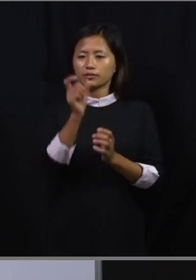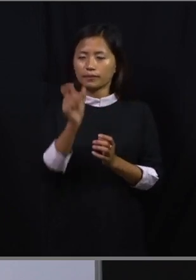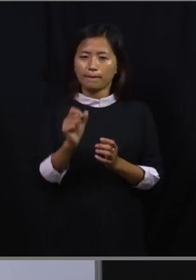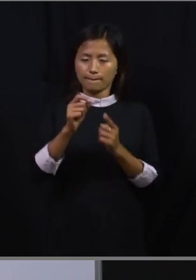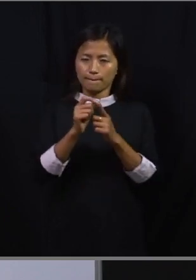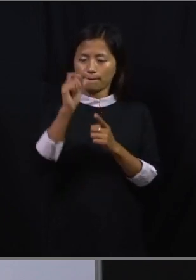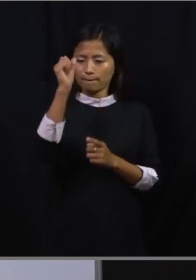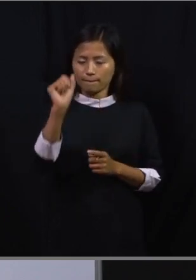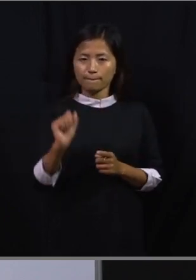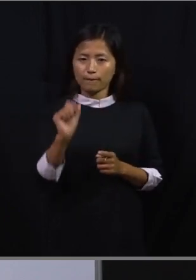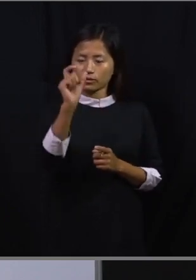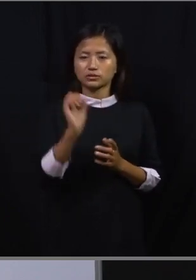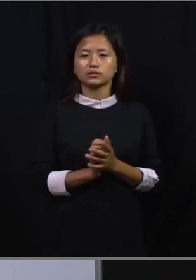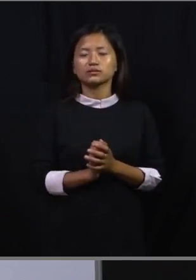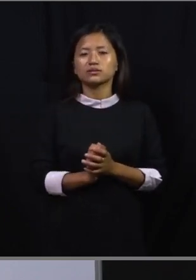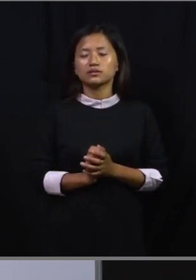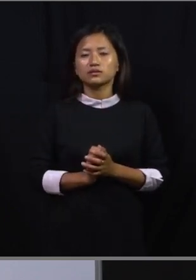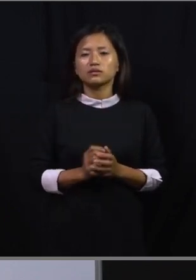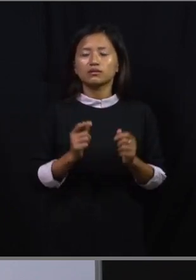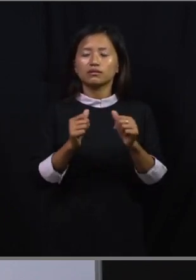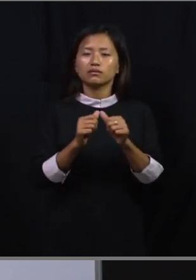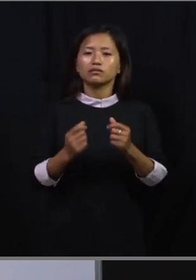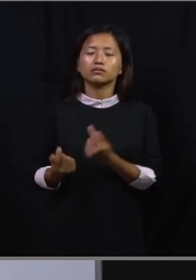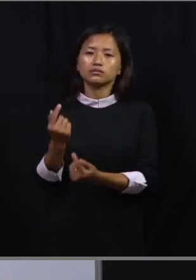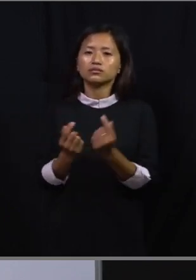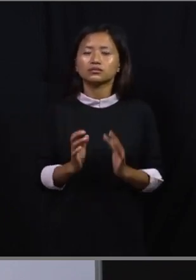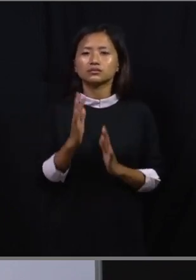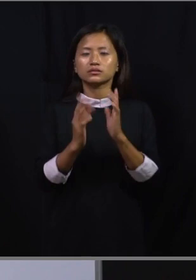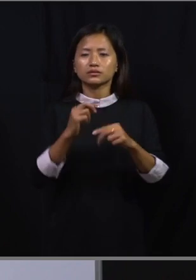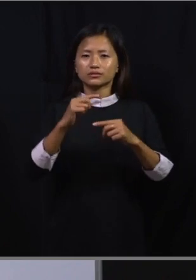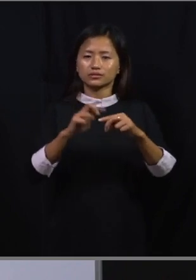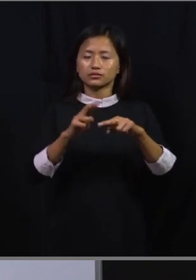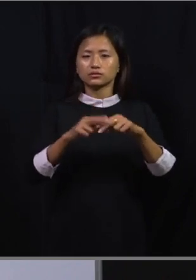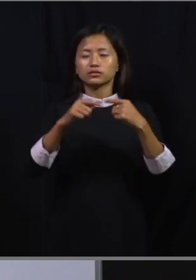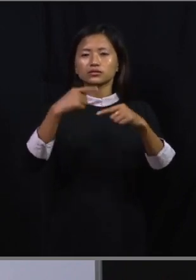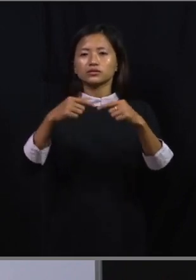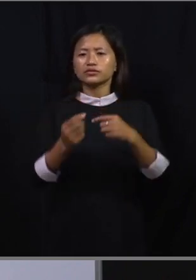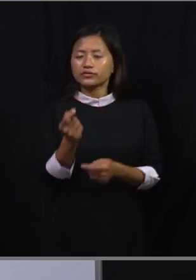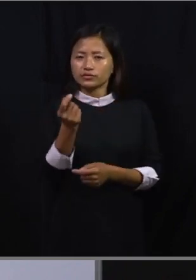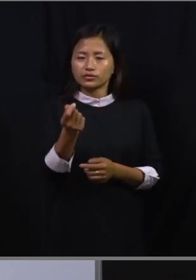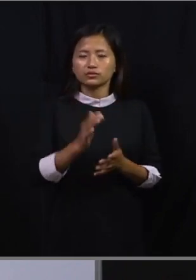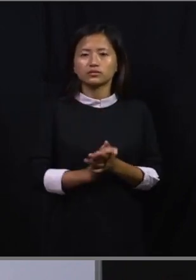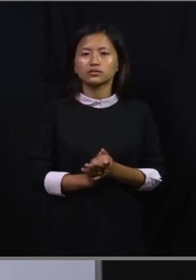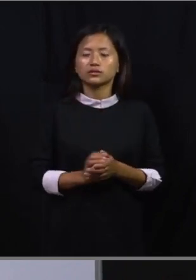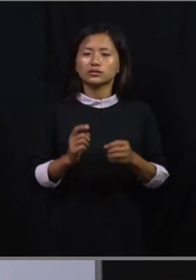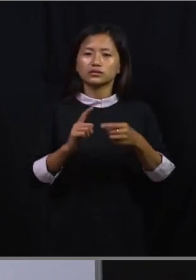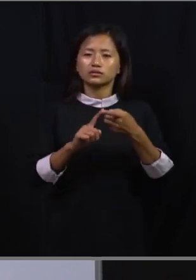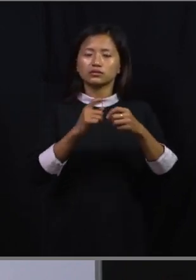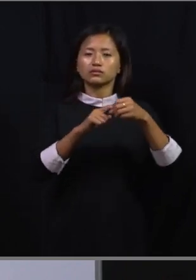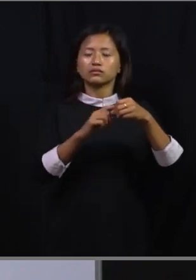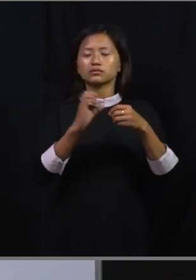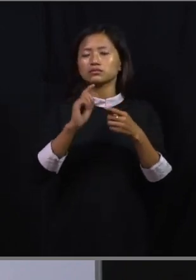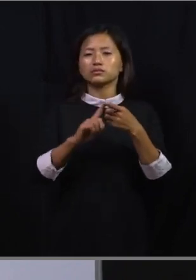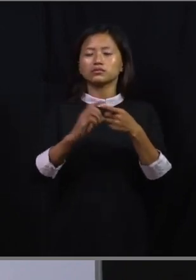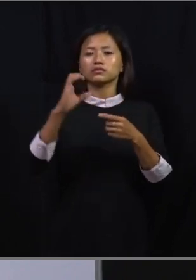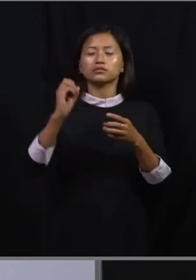privatization, and where the agriculture and industries were landed in the hands of the few, economic inequalities, it